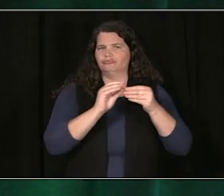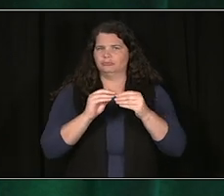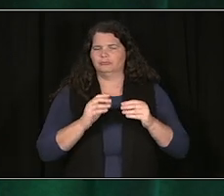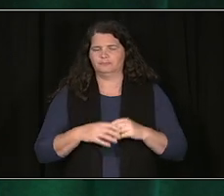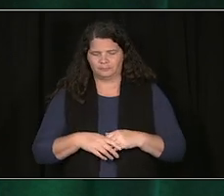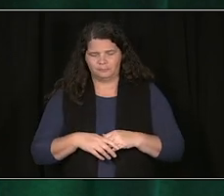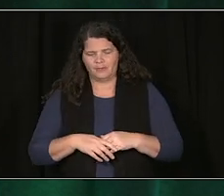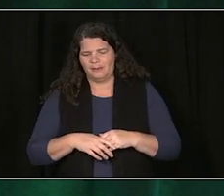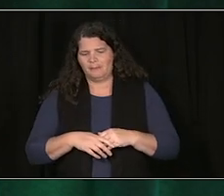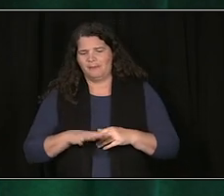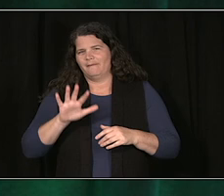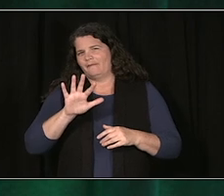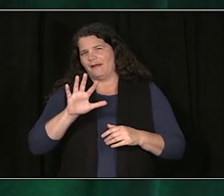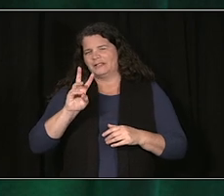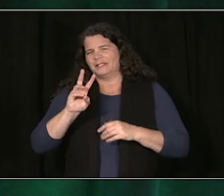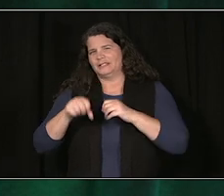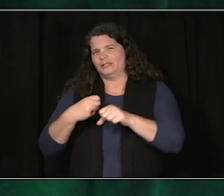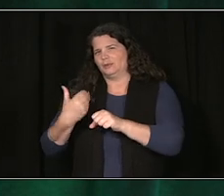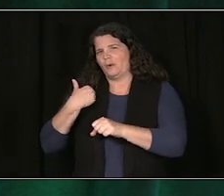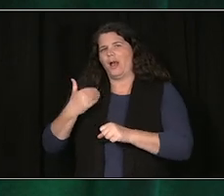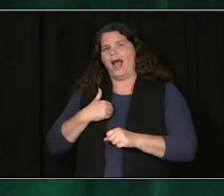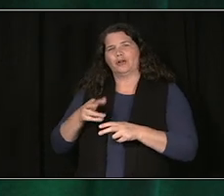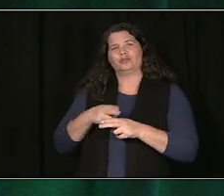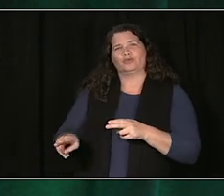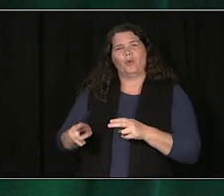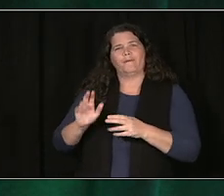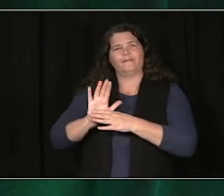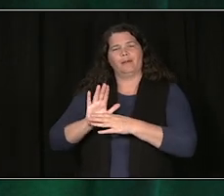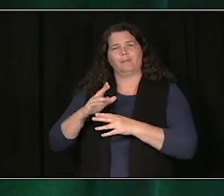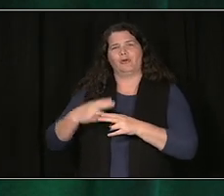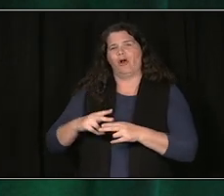ago, you saw our first short film called The Talk, which was about